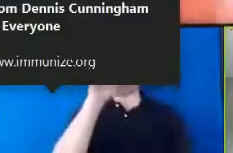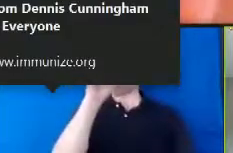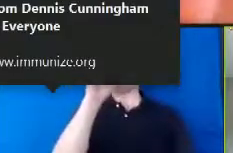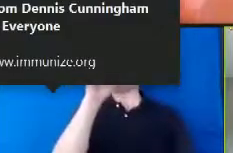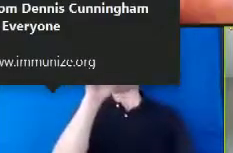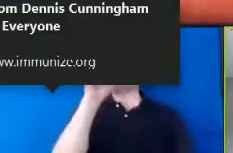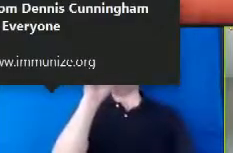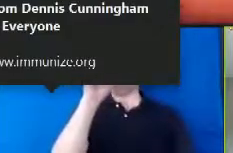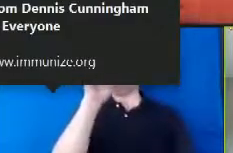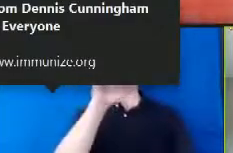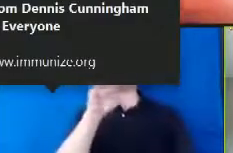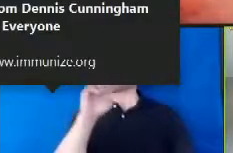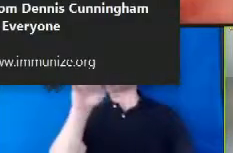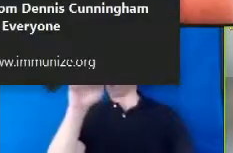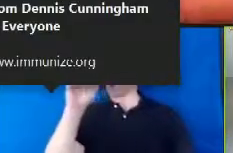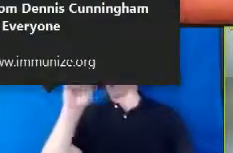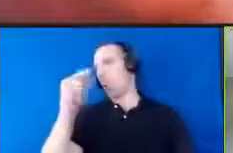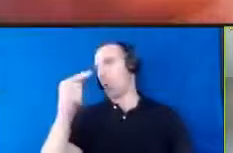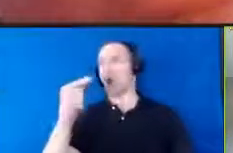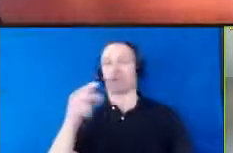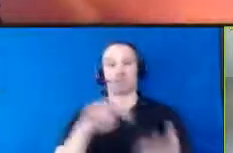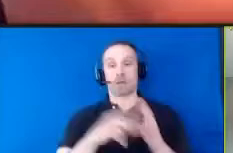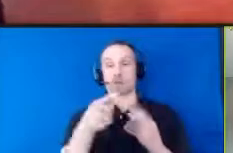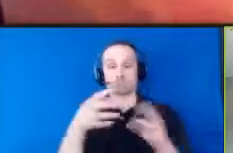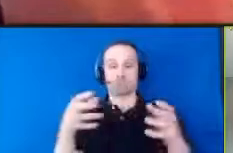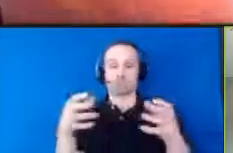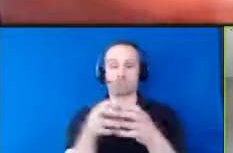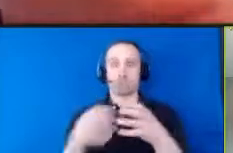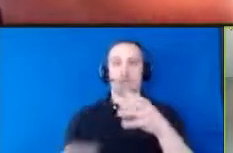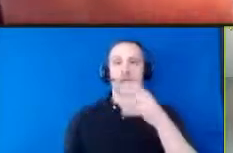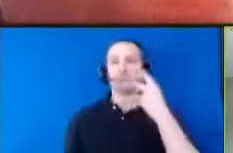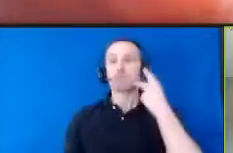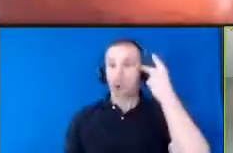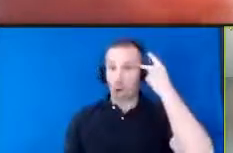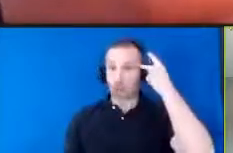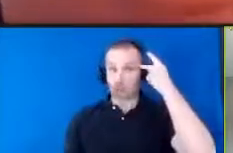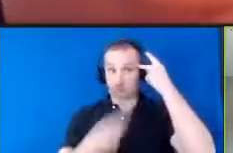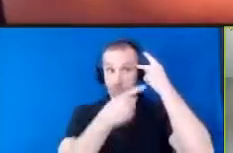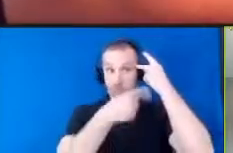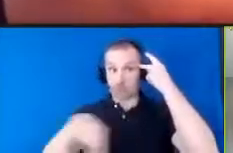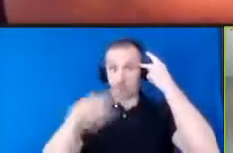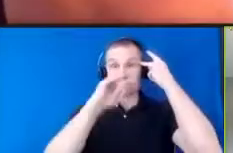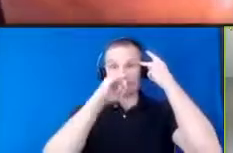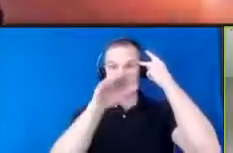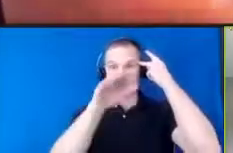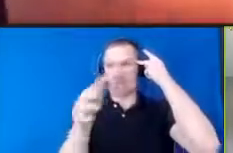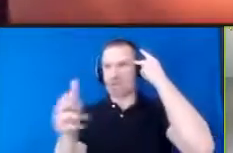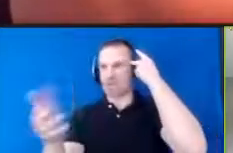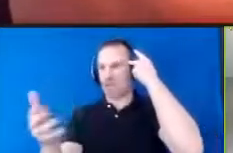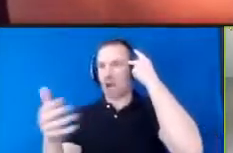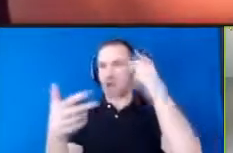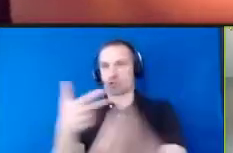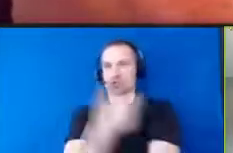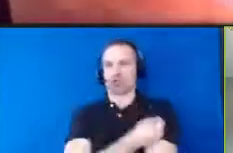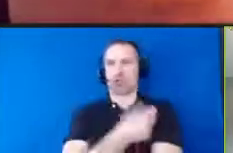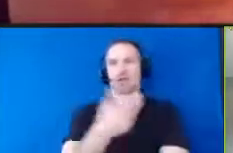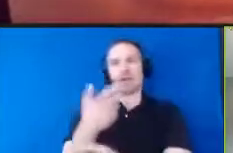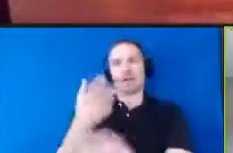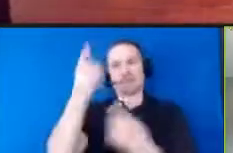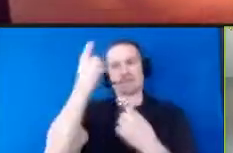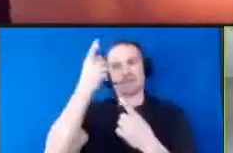www.immunize.org. This is a group of parents who had kids who died from vaccine preventable diseases, and their mission is to just